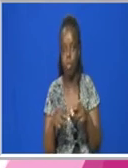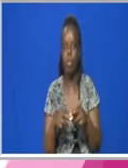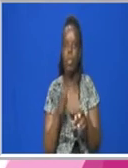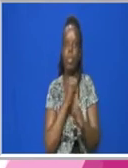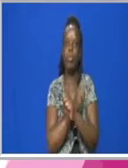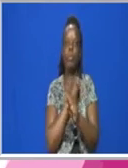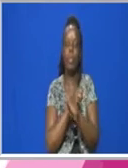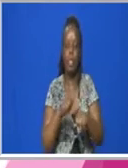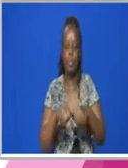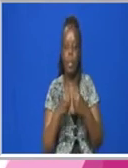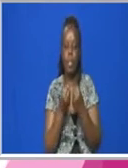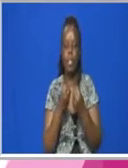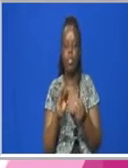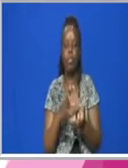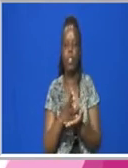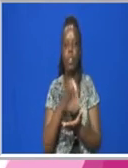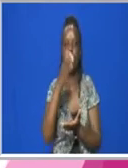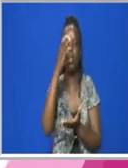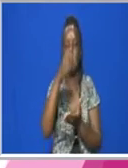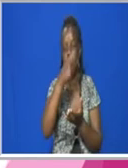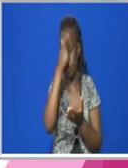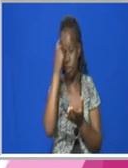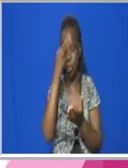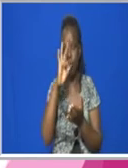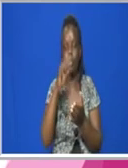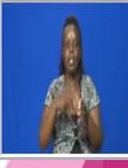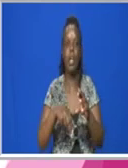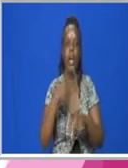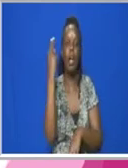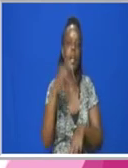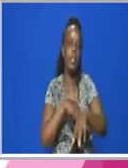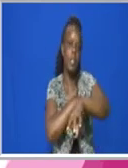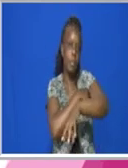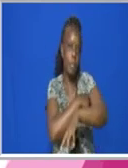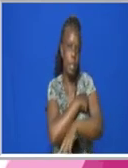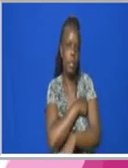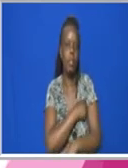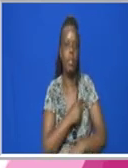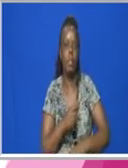the breakage of the flask due to the high temperature. So that's why we may also need to put a layer of sand.